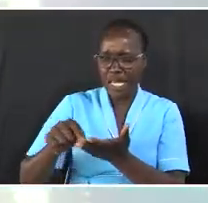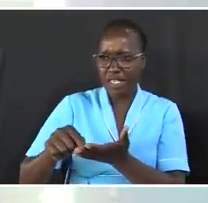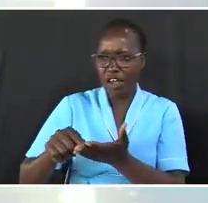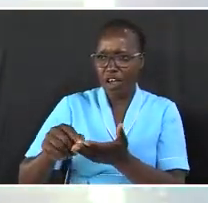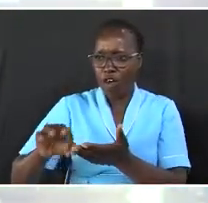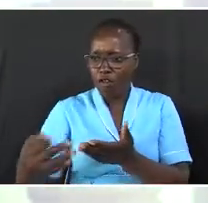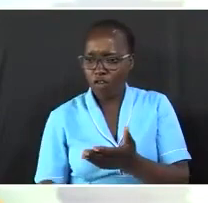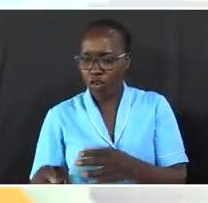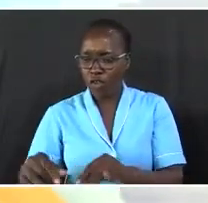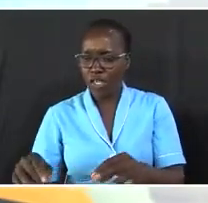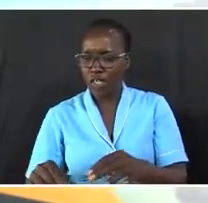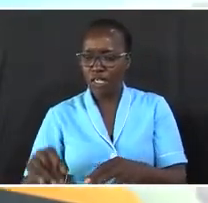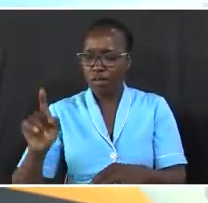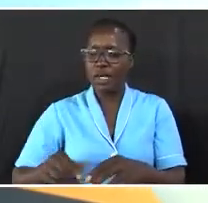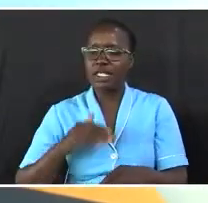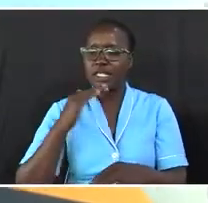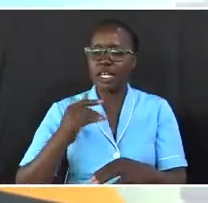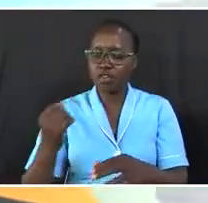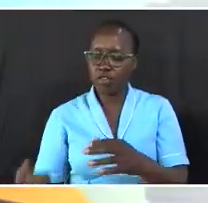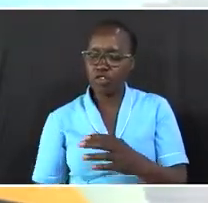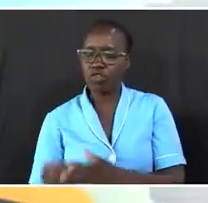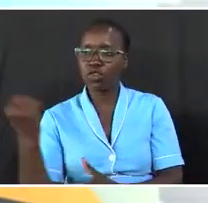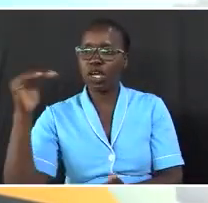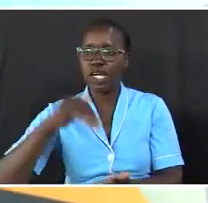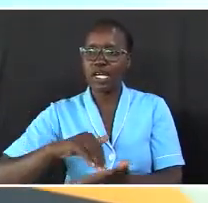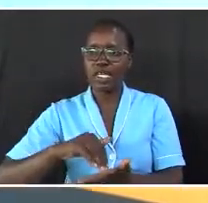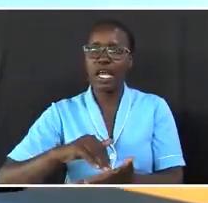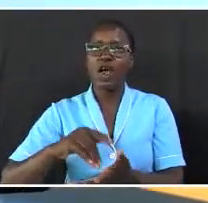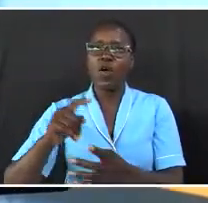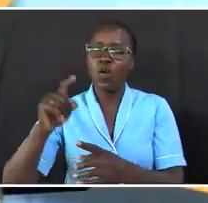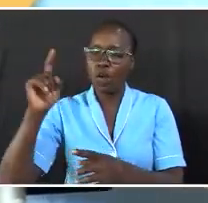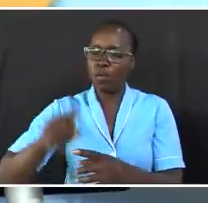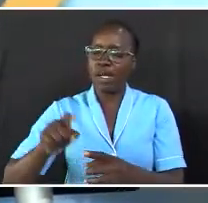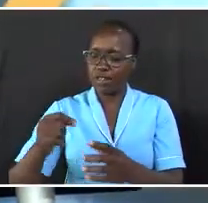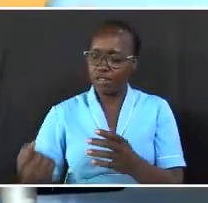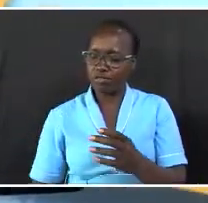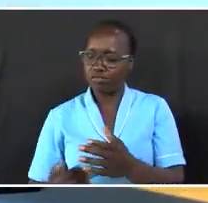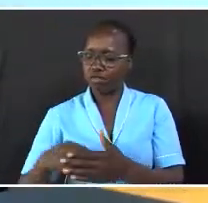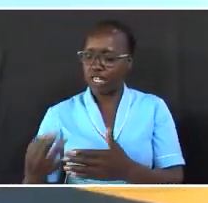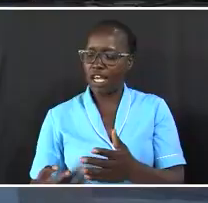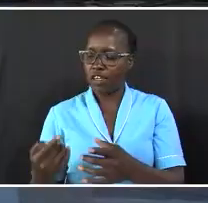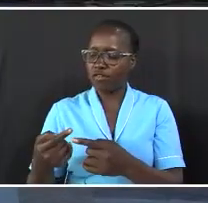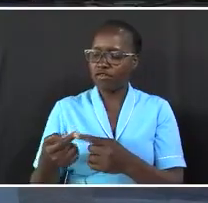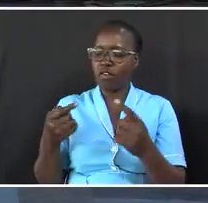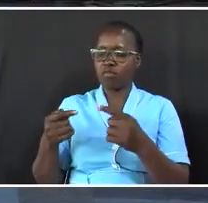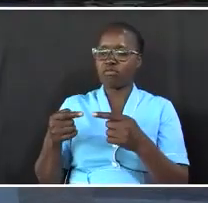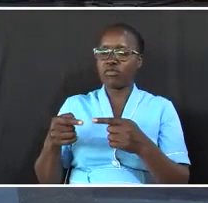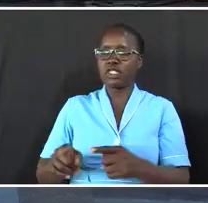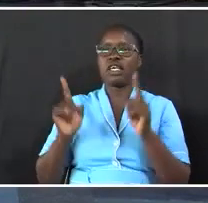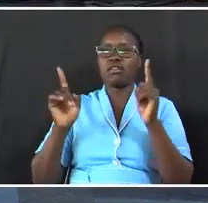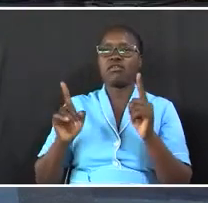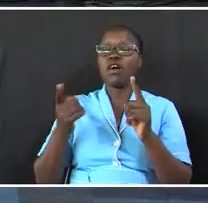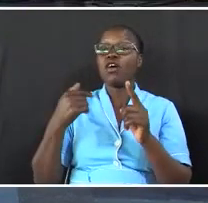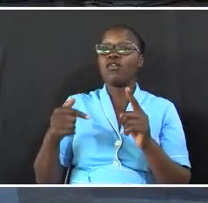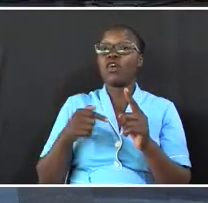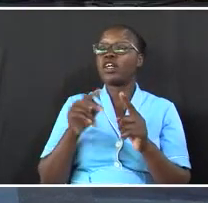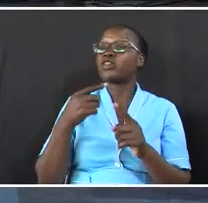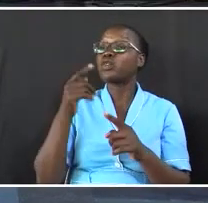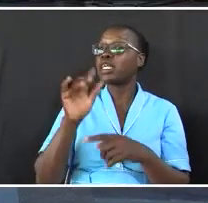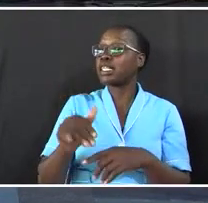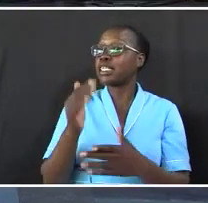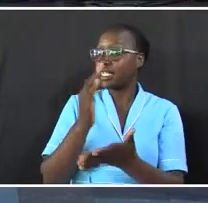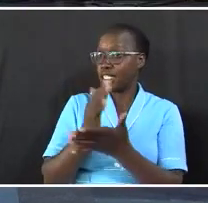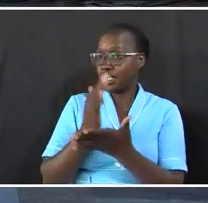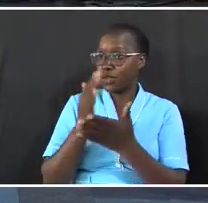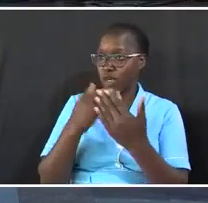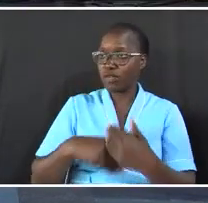die for it to rise up. So we have to die from self, yeah, for us to be able to say that indeed we